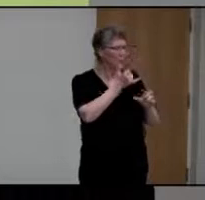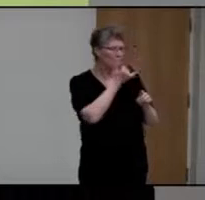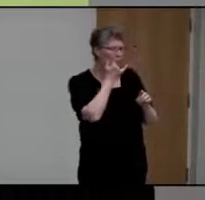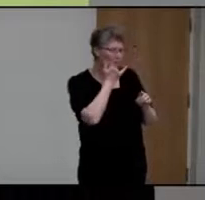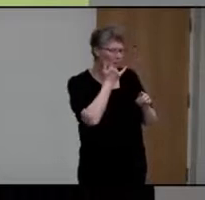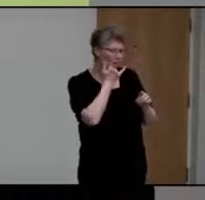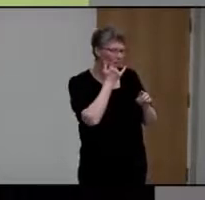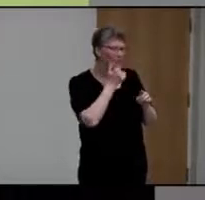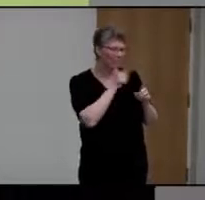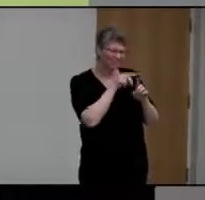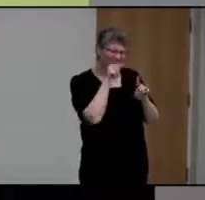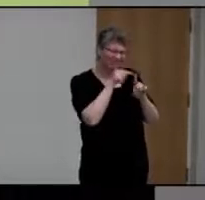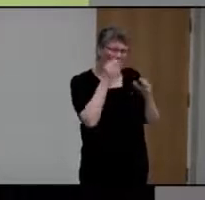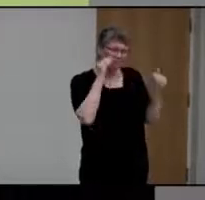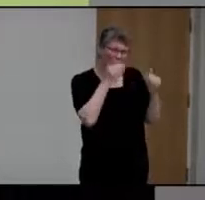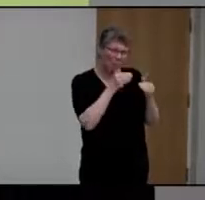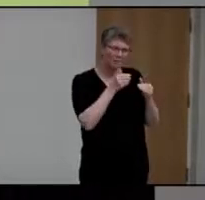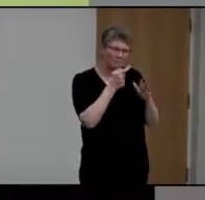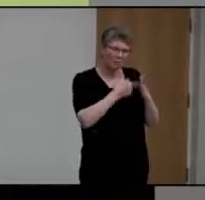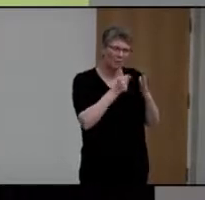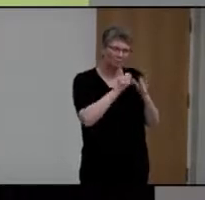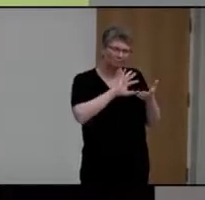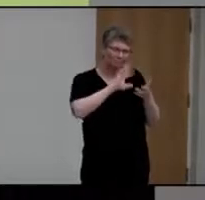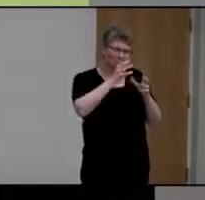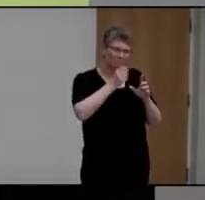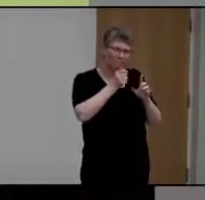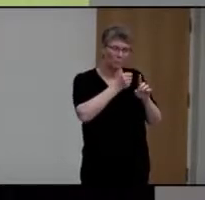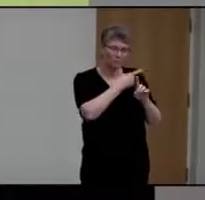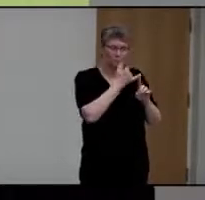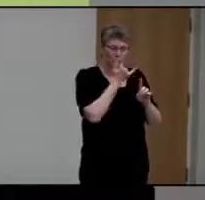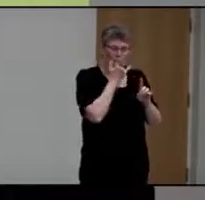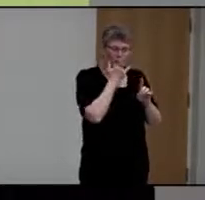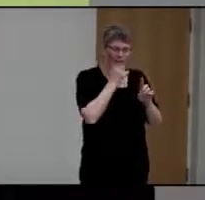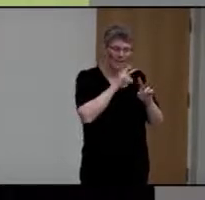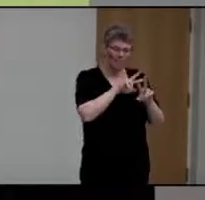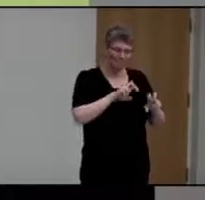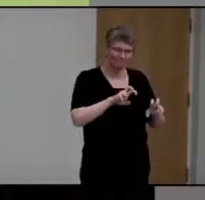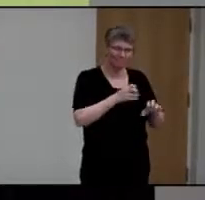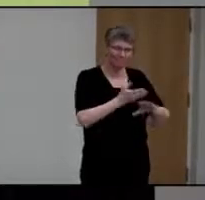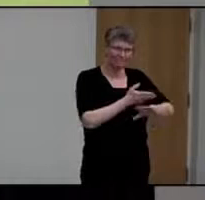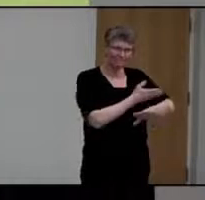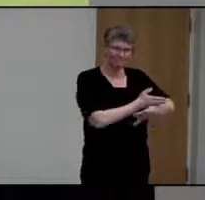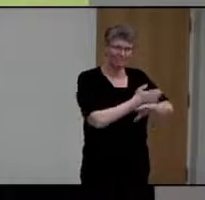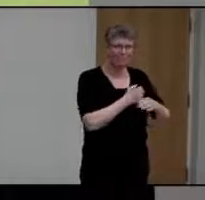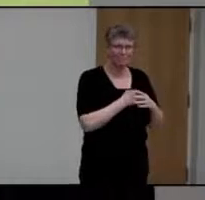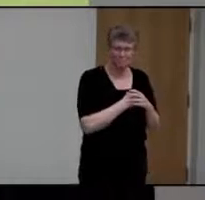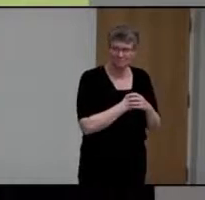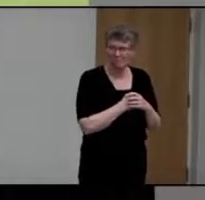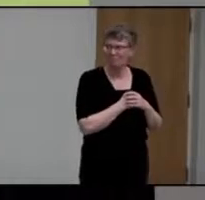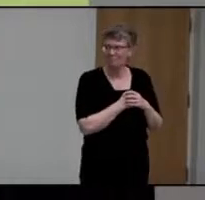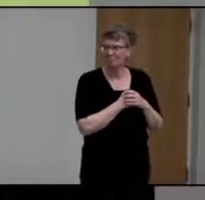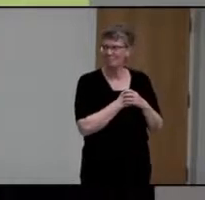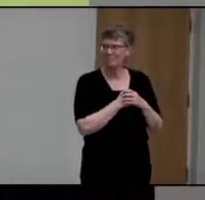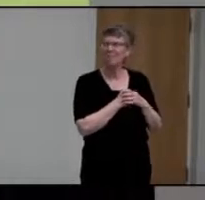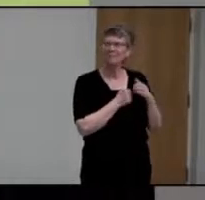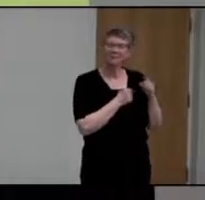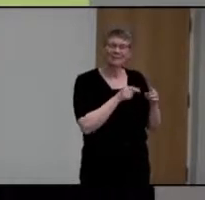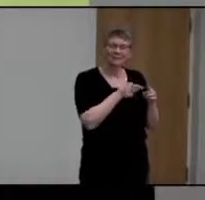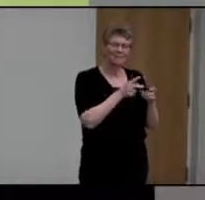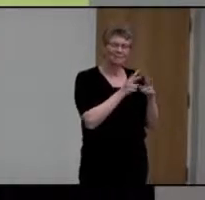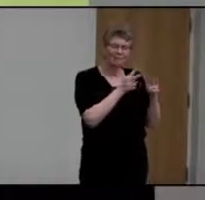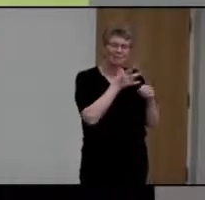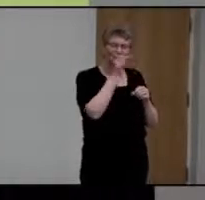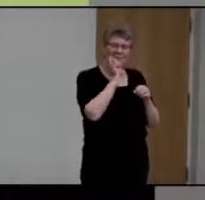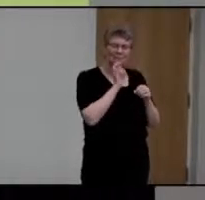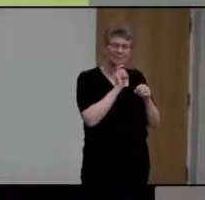the action was planning. And the thing that made it all cool is when I realized afterwards, when I was doing related research, that this is very similar to